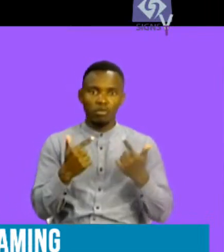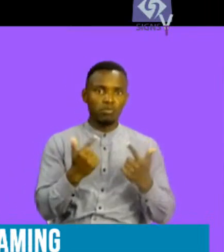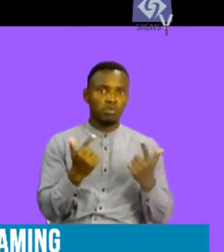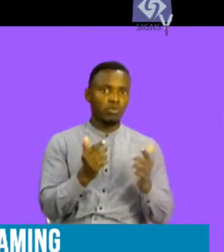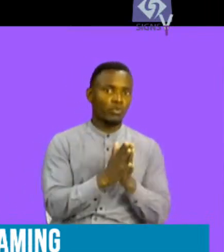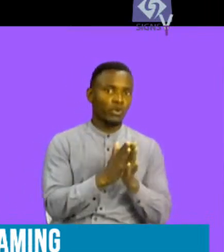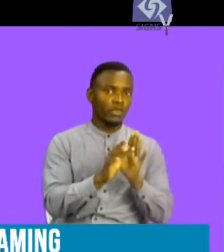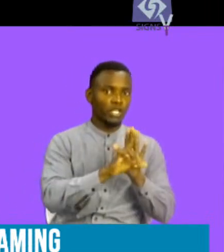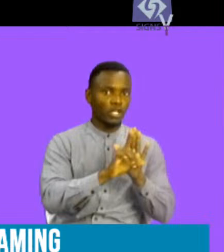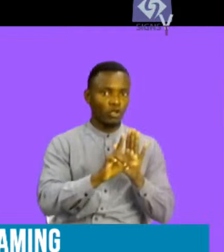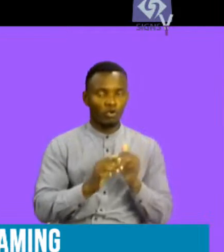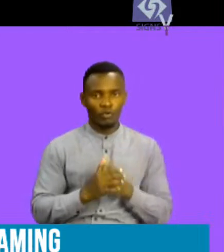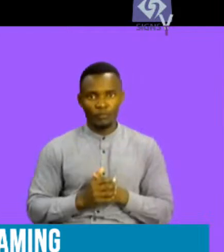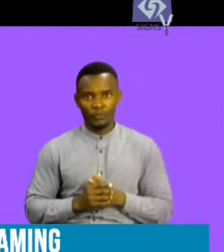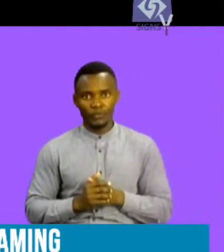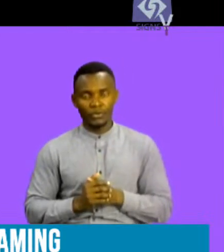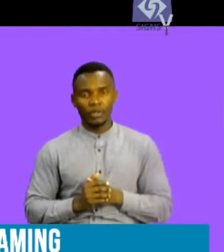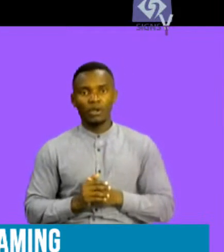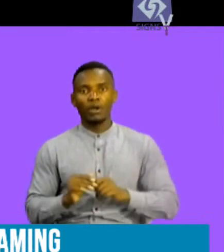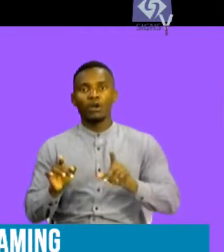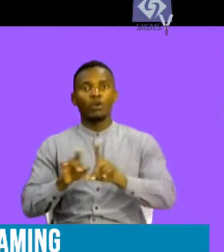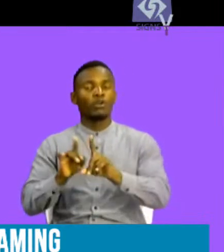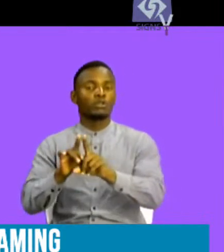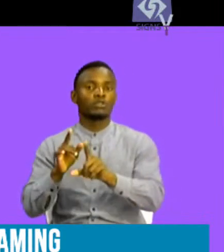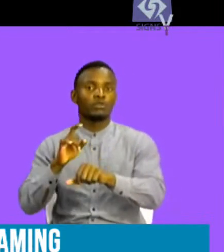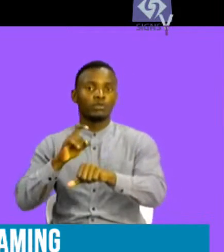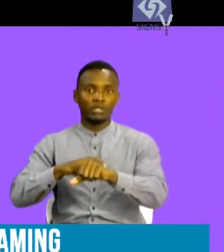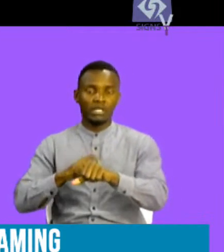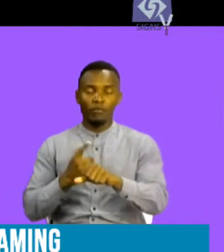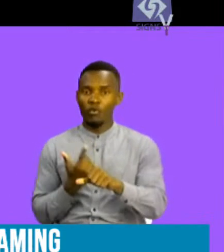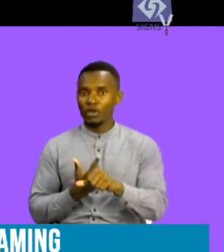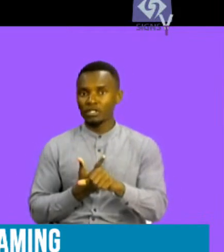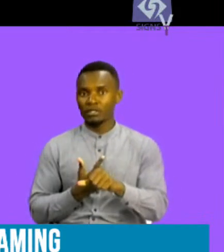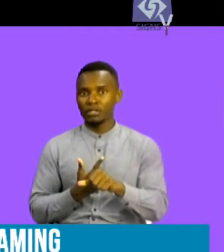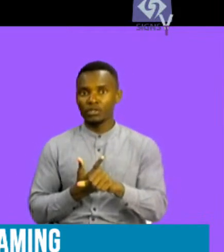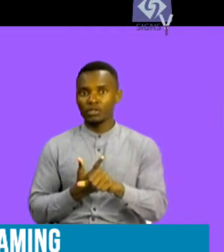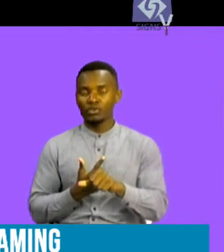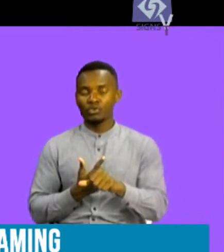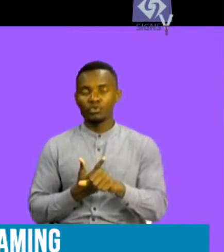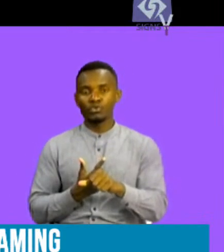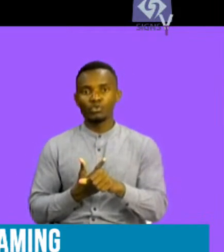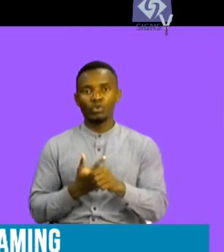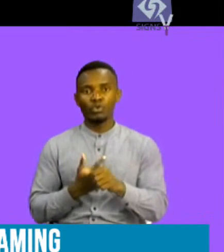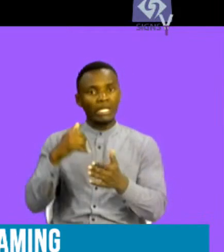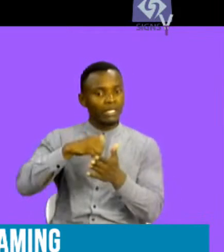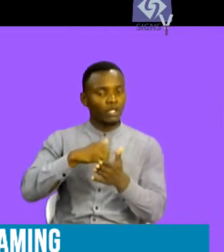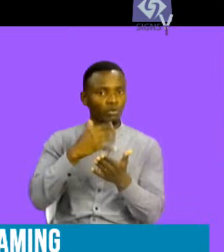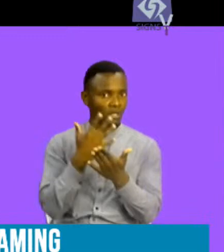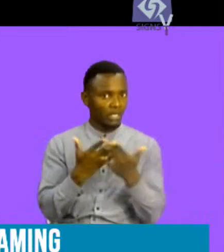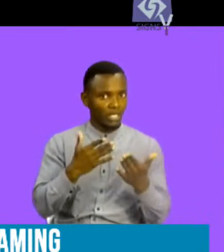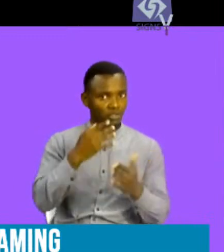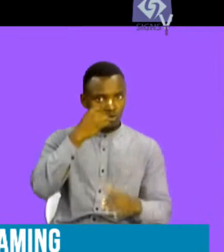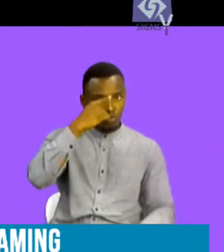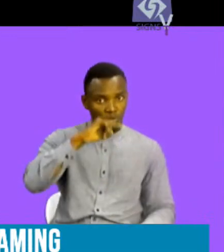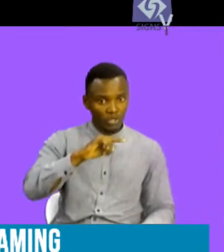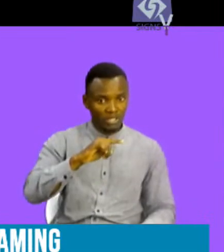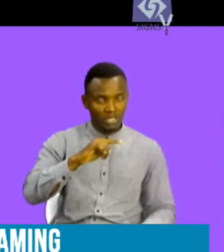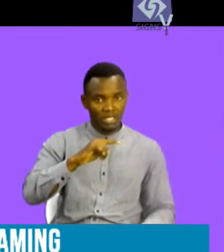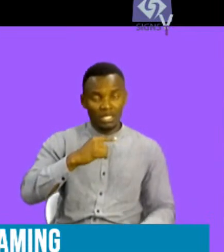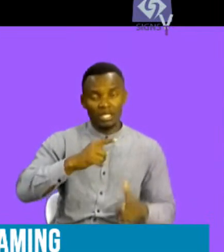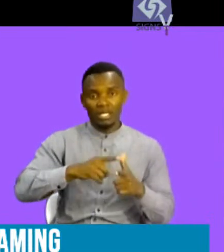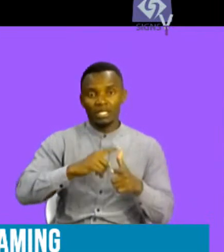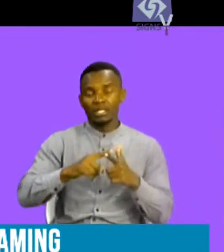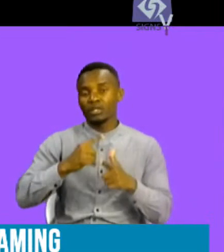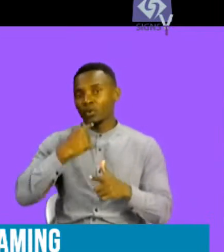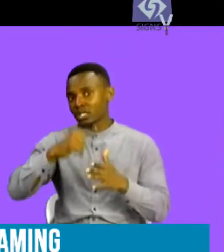law. And when you embed something on policy, then we are saying, for example, what are the rights of persons